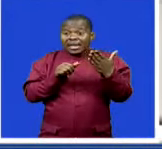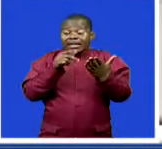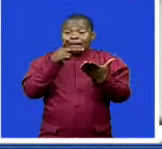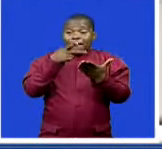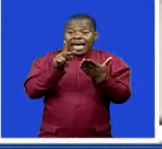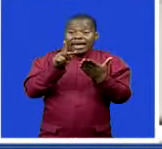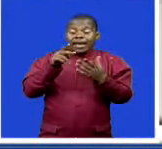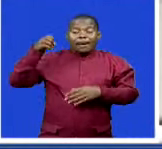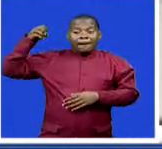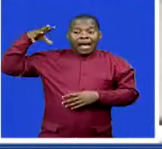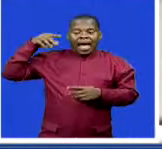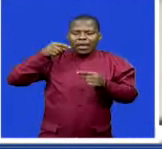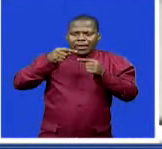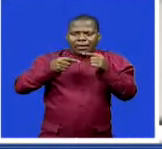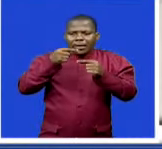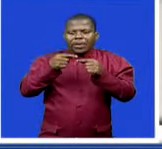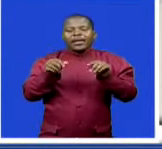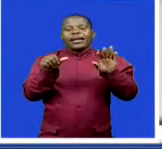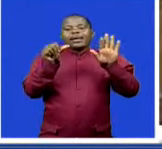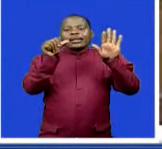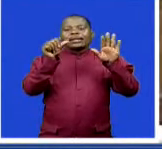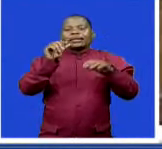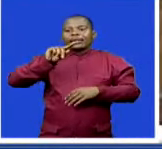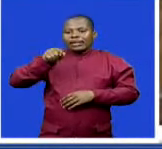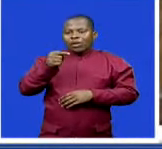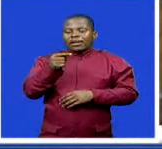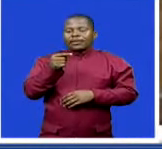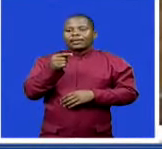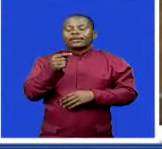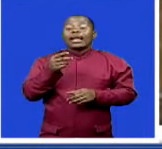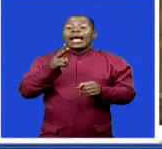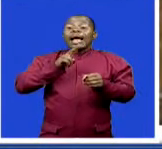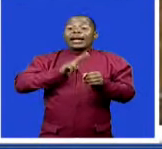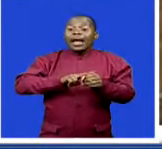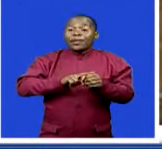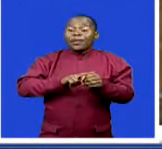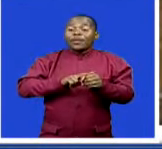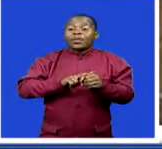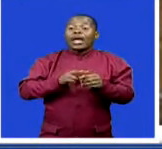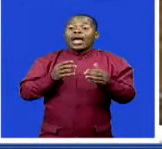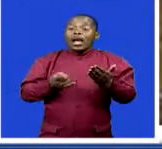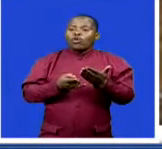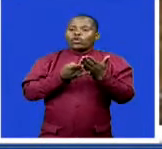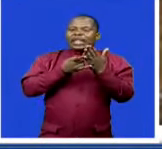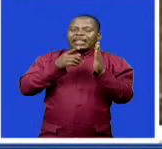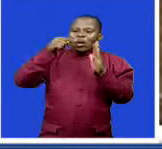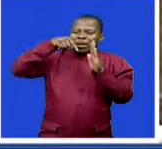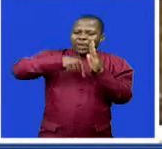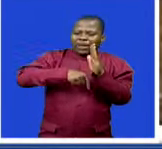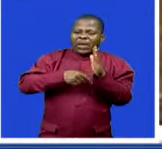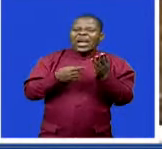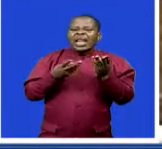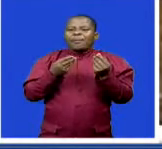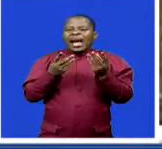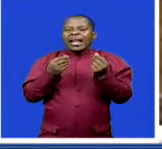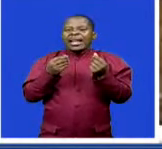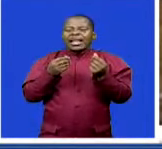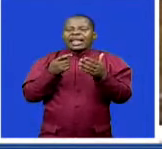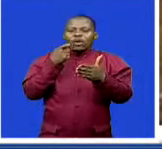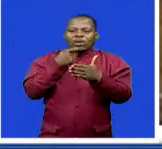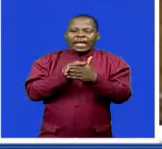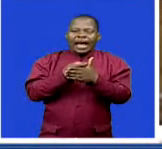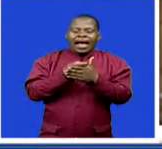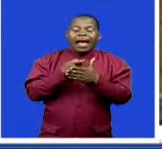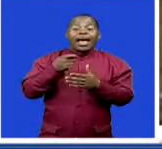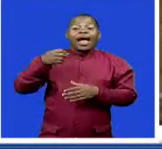like 6,000 per month. To try and resolve the high electricity units cost, the Water Committee